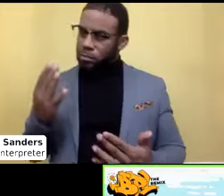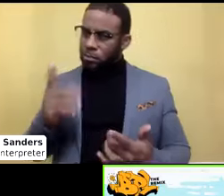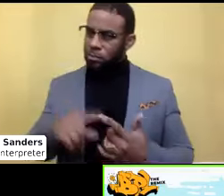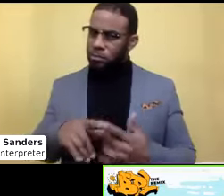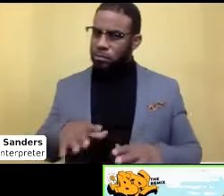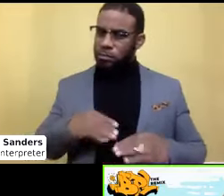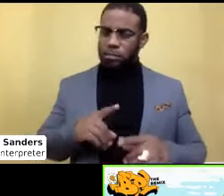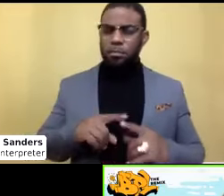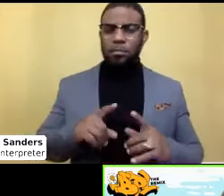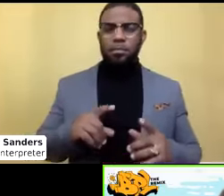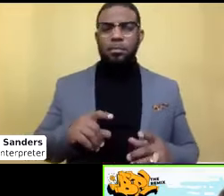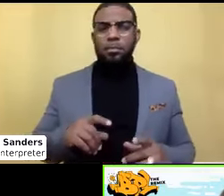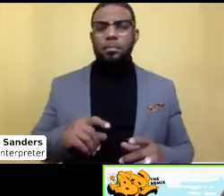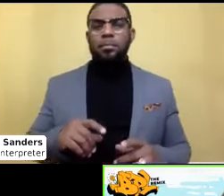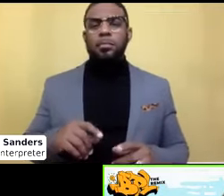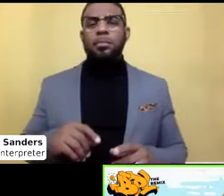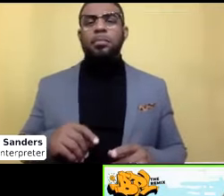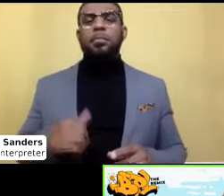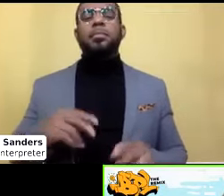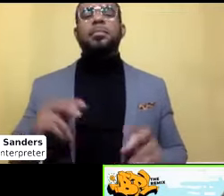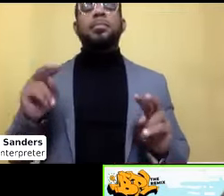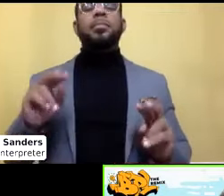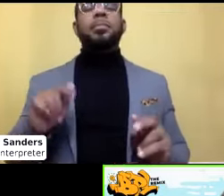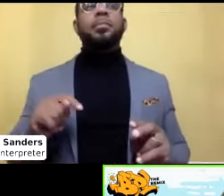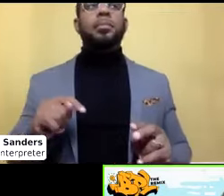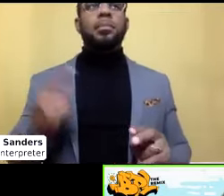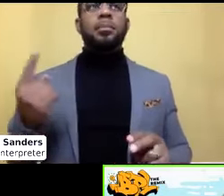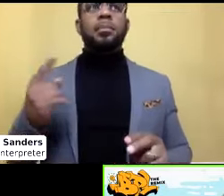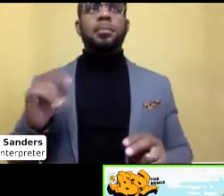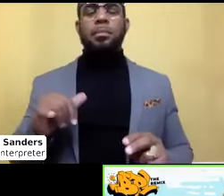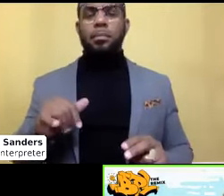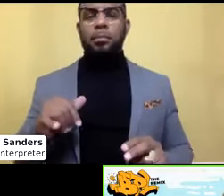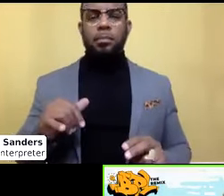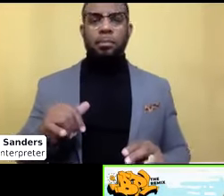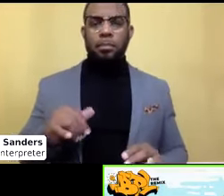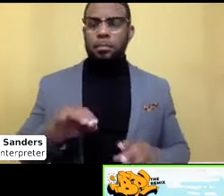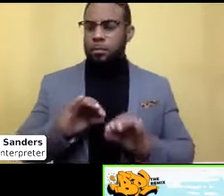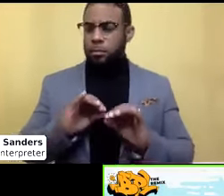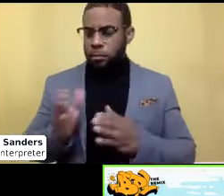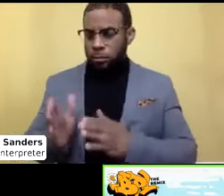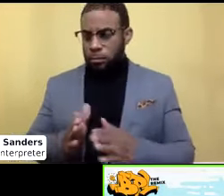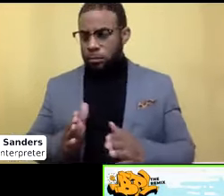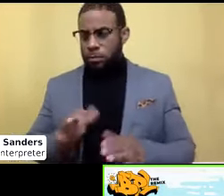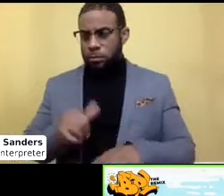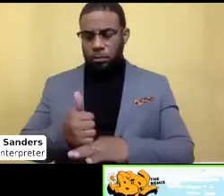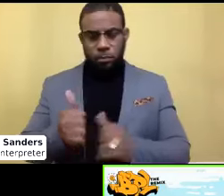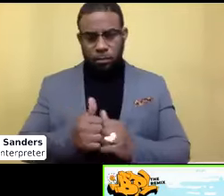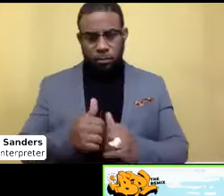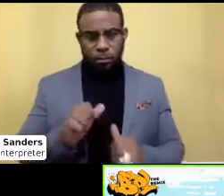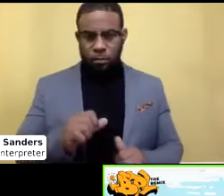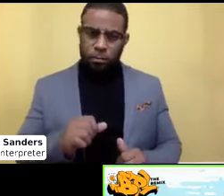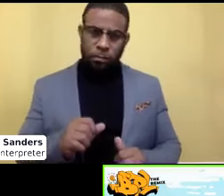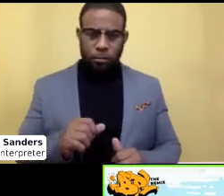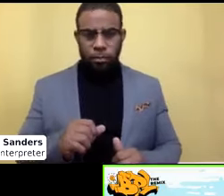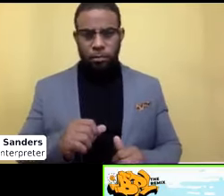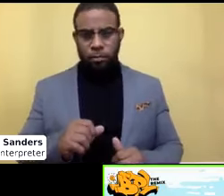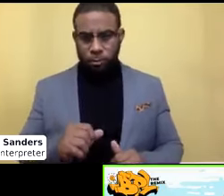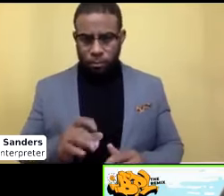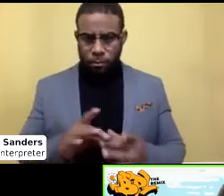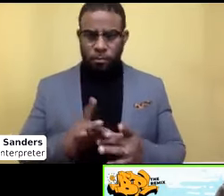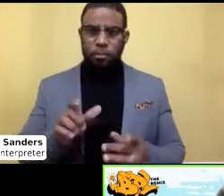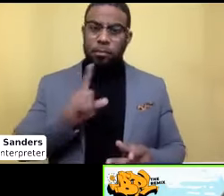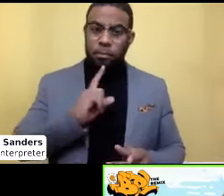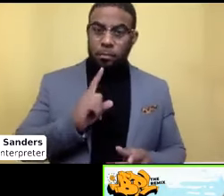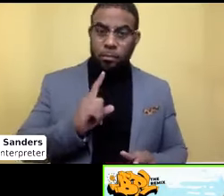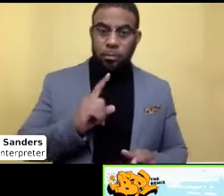take in, but I'm looking at something that the organizers put together that's, saying there might